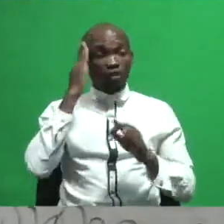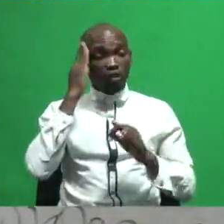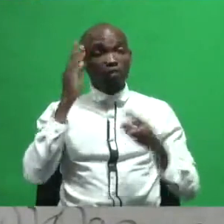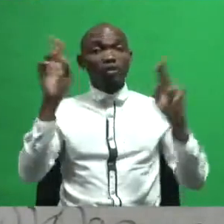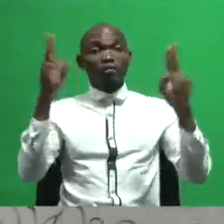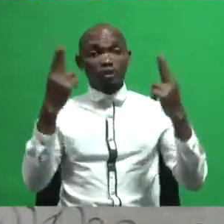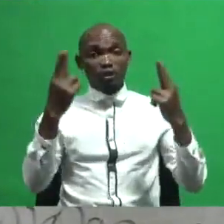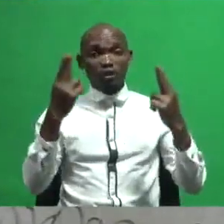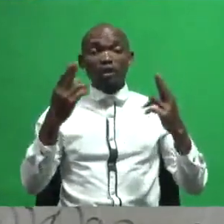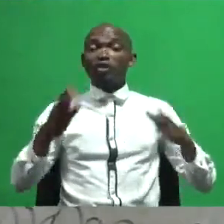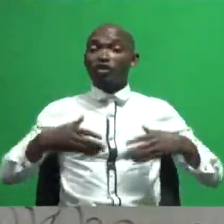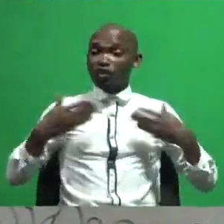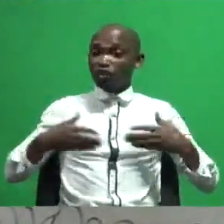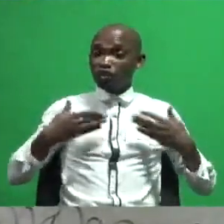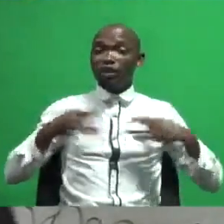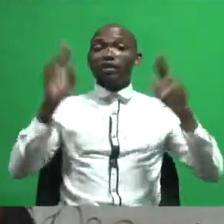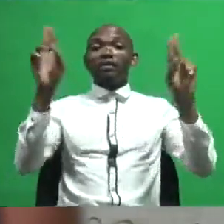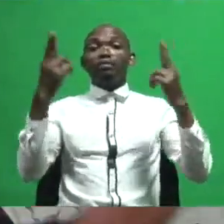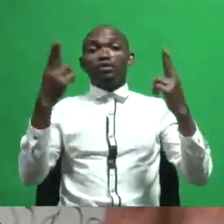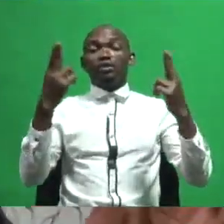to the lesson. I hope you have